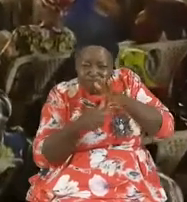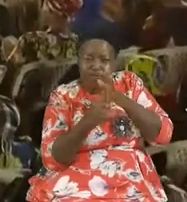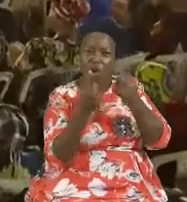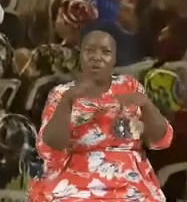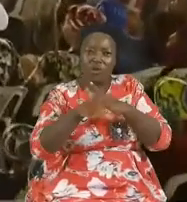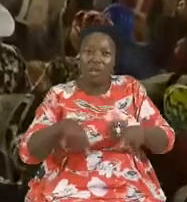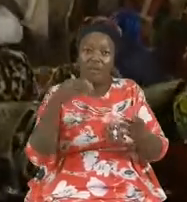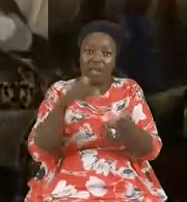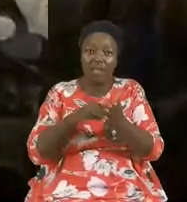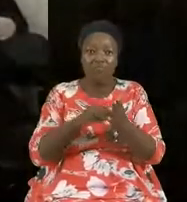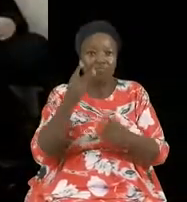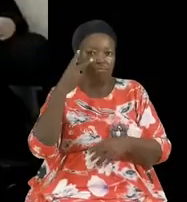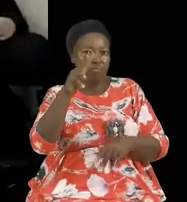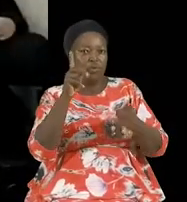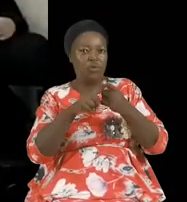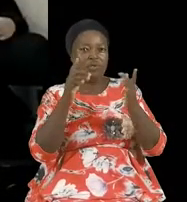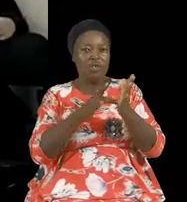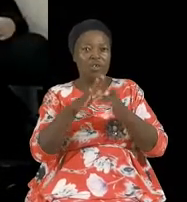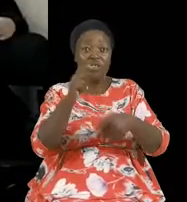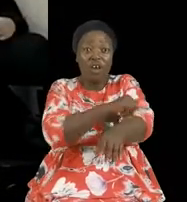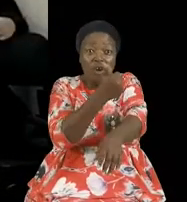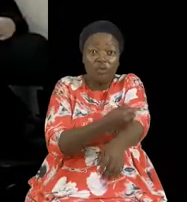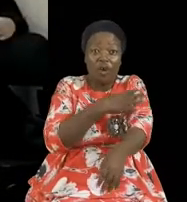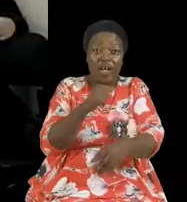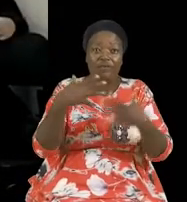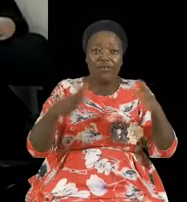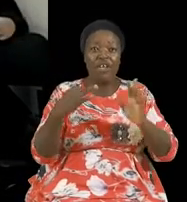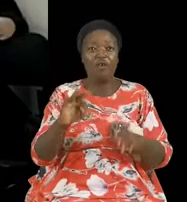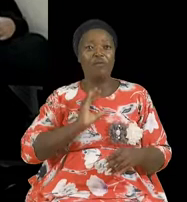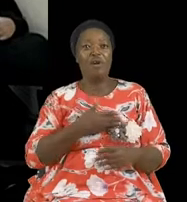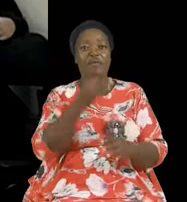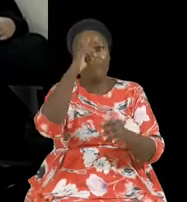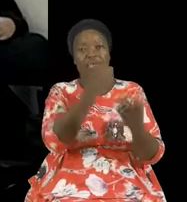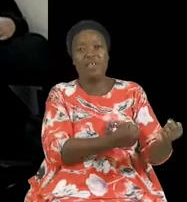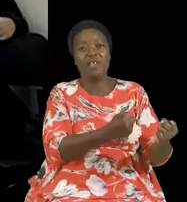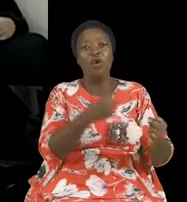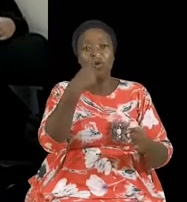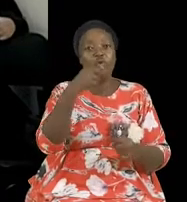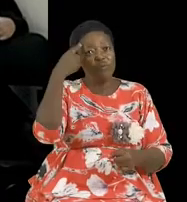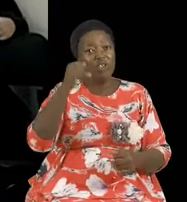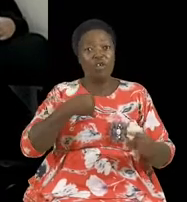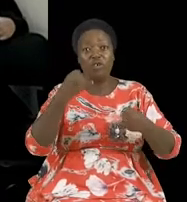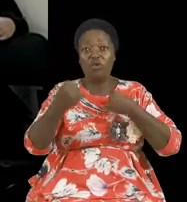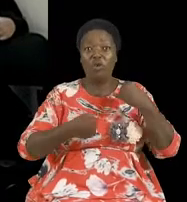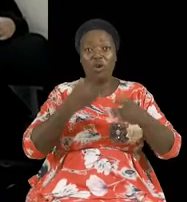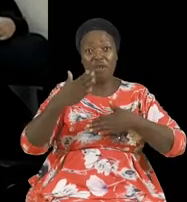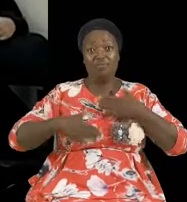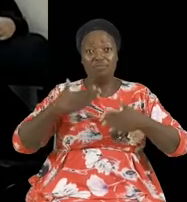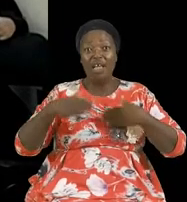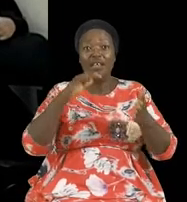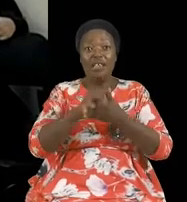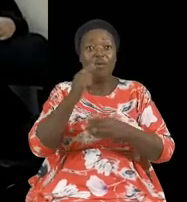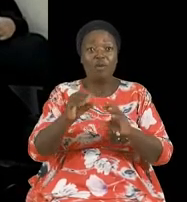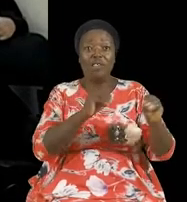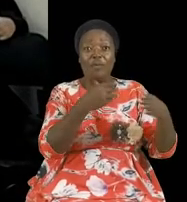life tries to sneak in again, looking unto Jesus, the author and the finisher of our